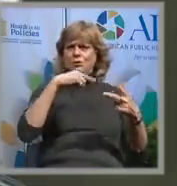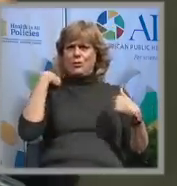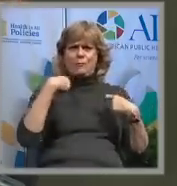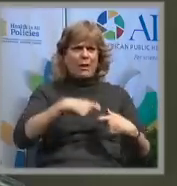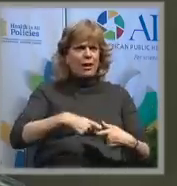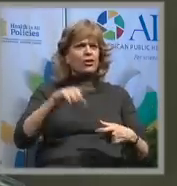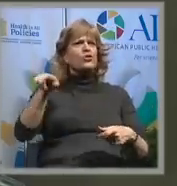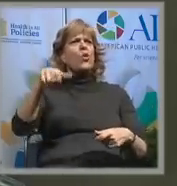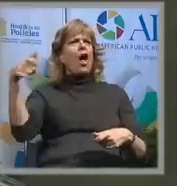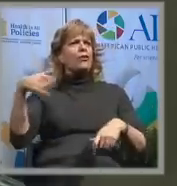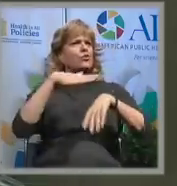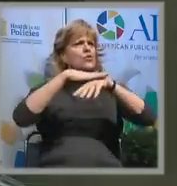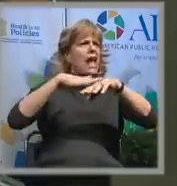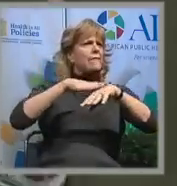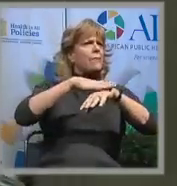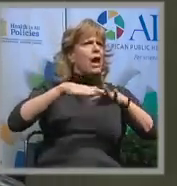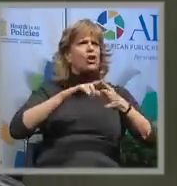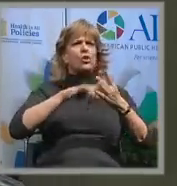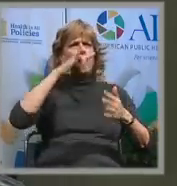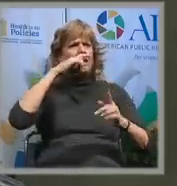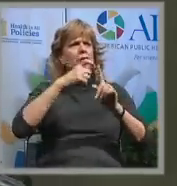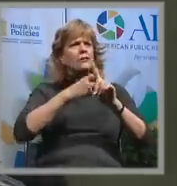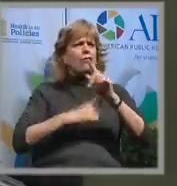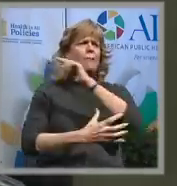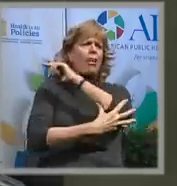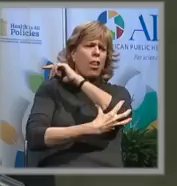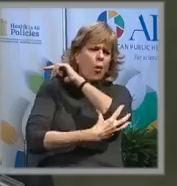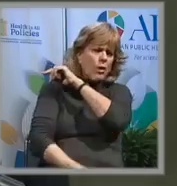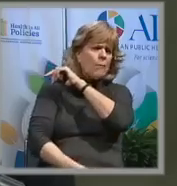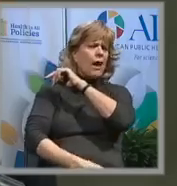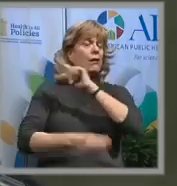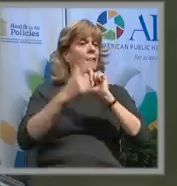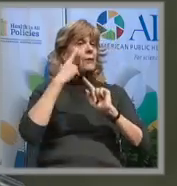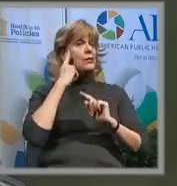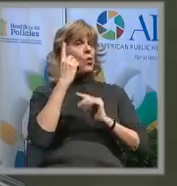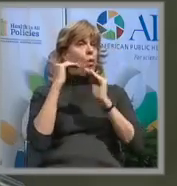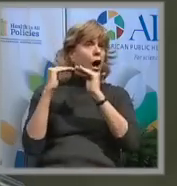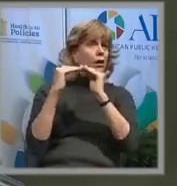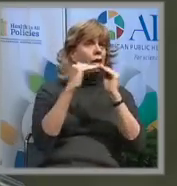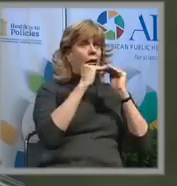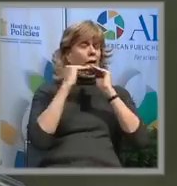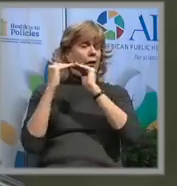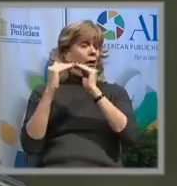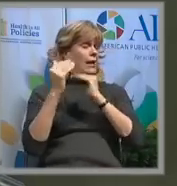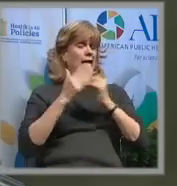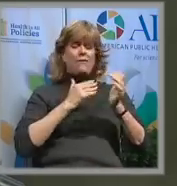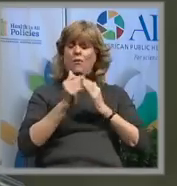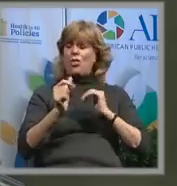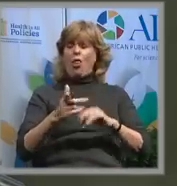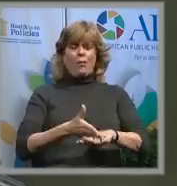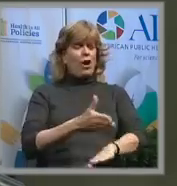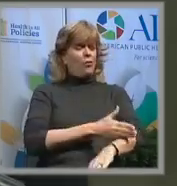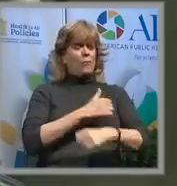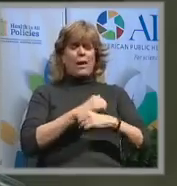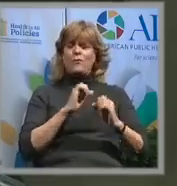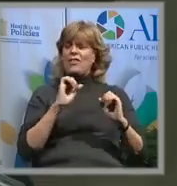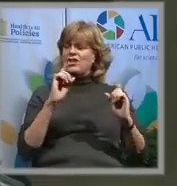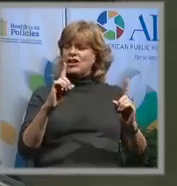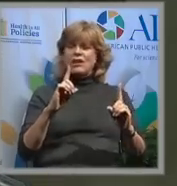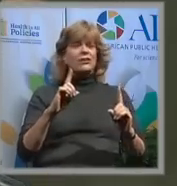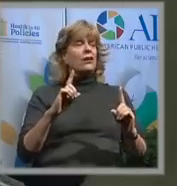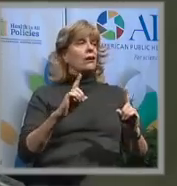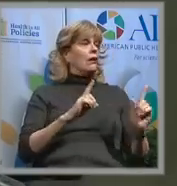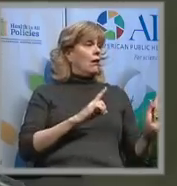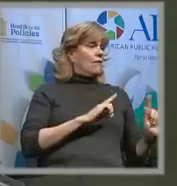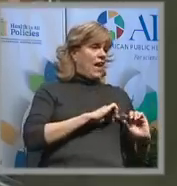others to Native Americans to kids from low-income backgrounds. Because even with all the progress we've made in education in this country, from